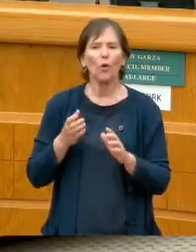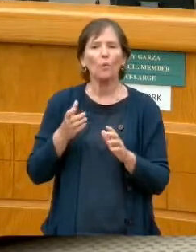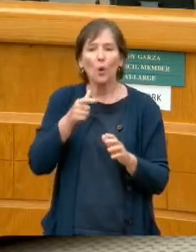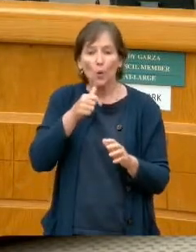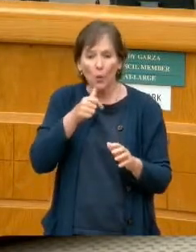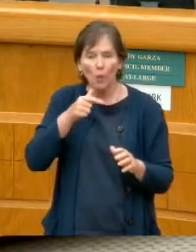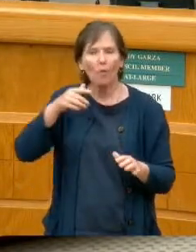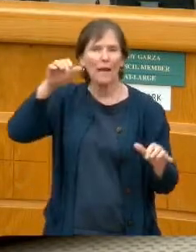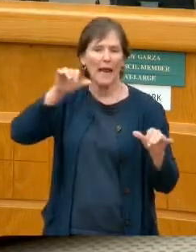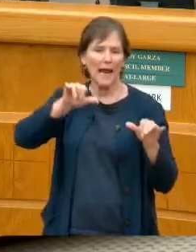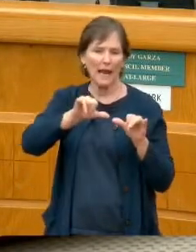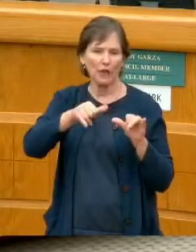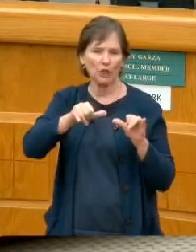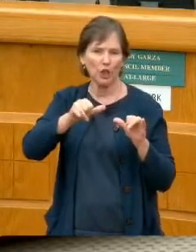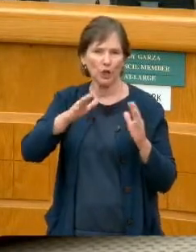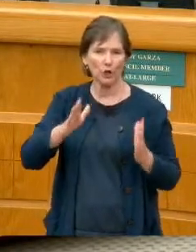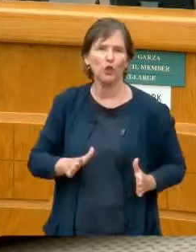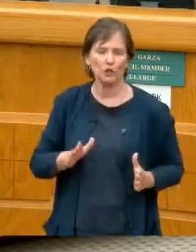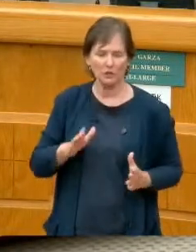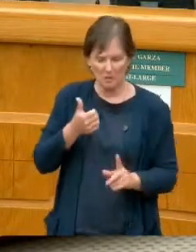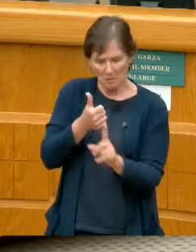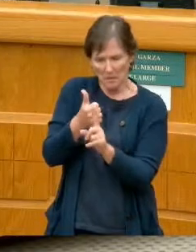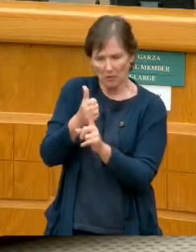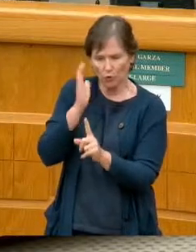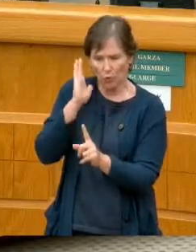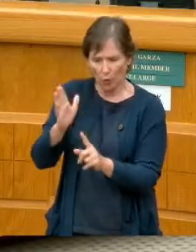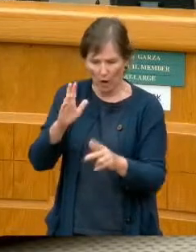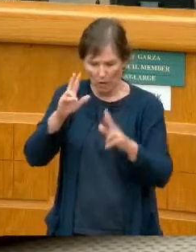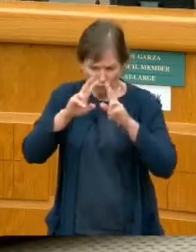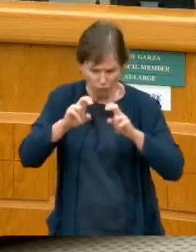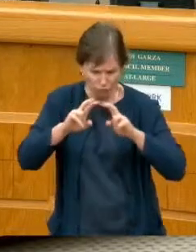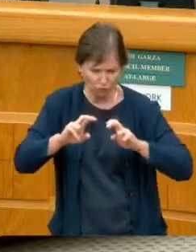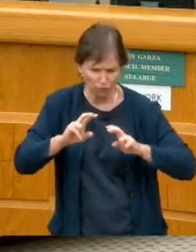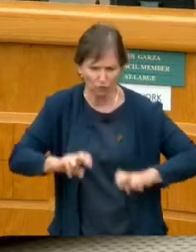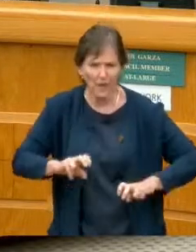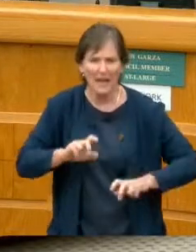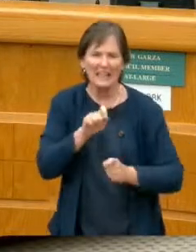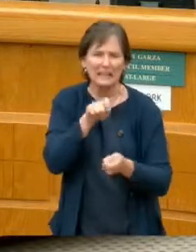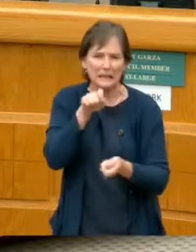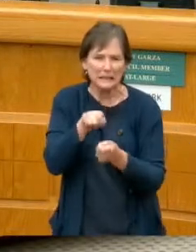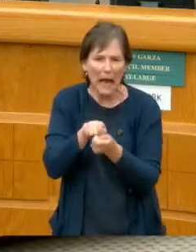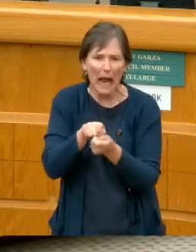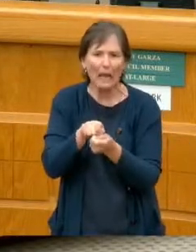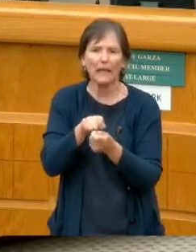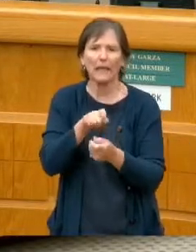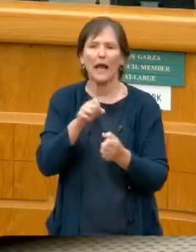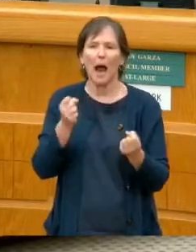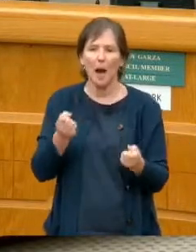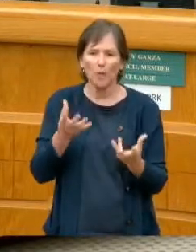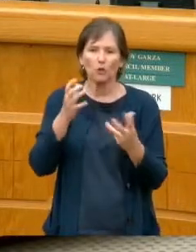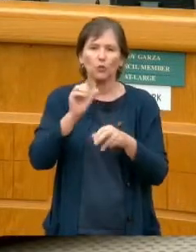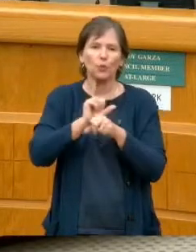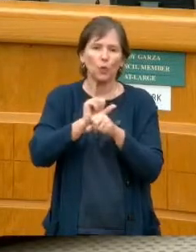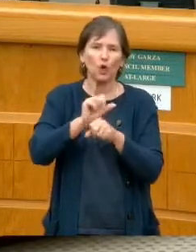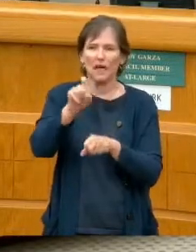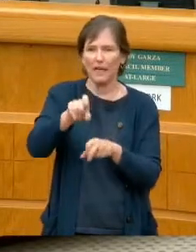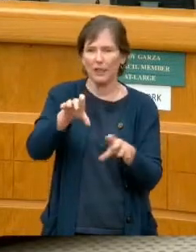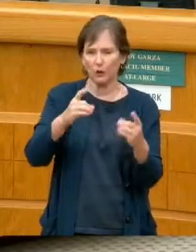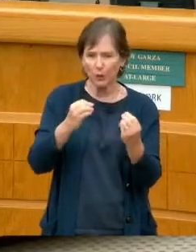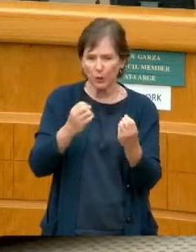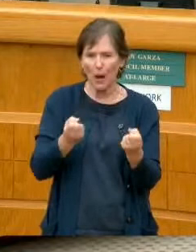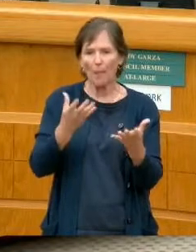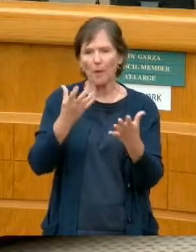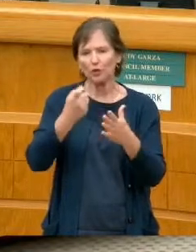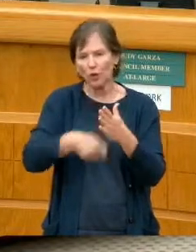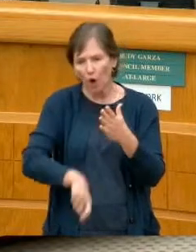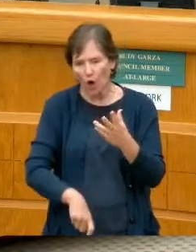be replaced or repaired. And of course, that pier is just one element, correct? There's also attached buildings and ramps and